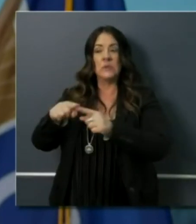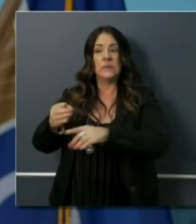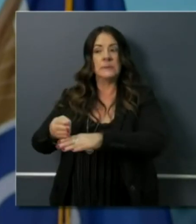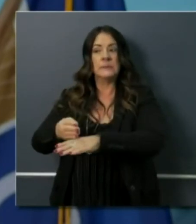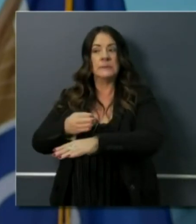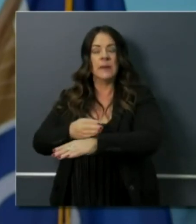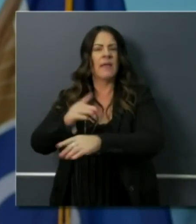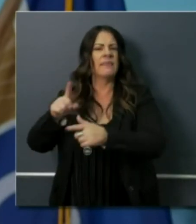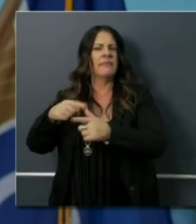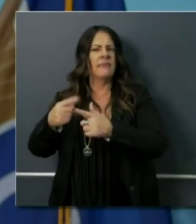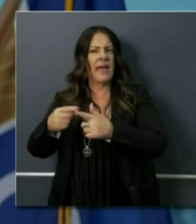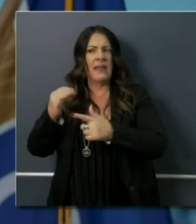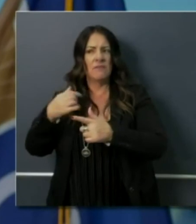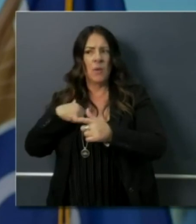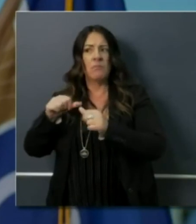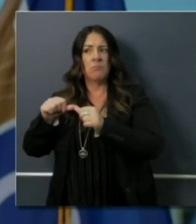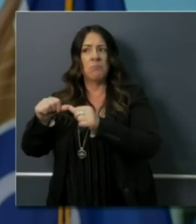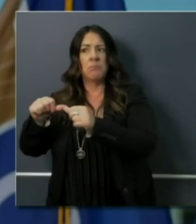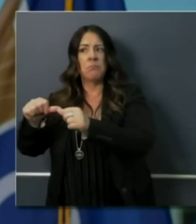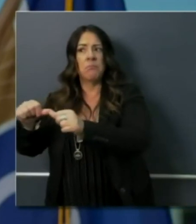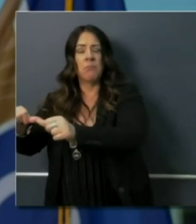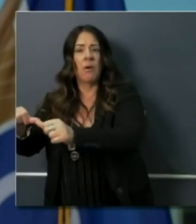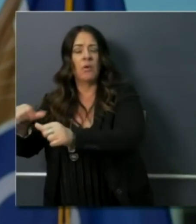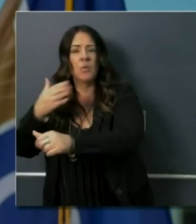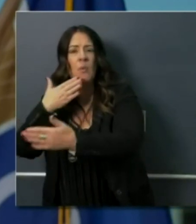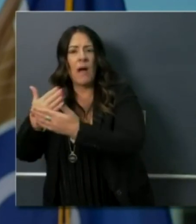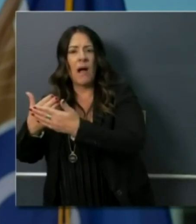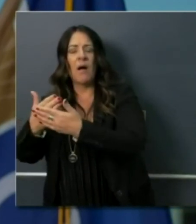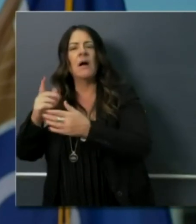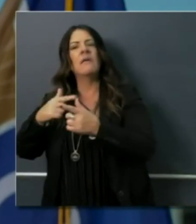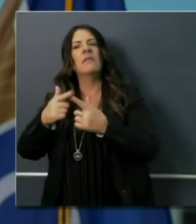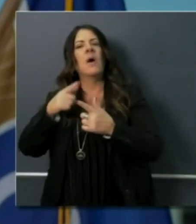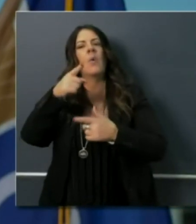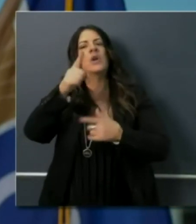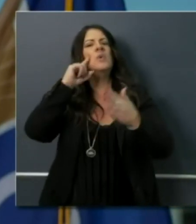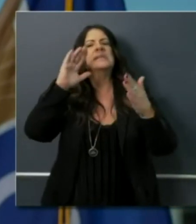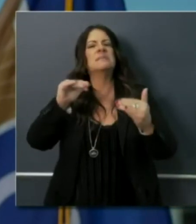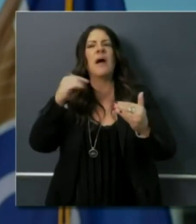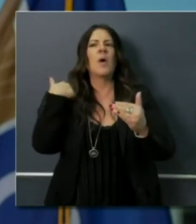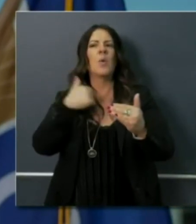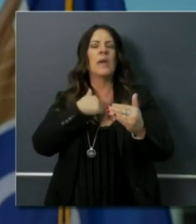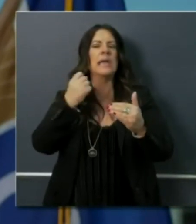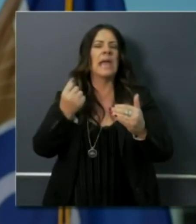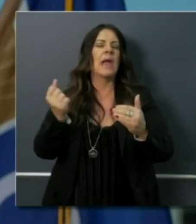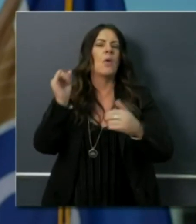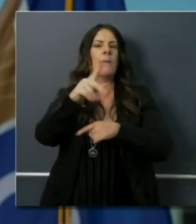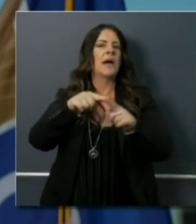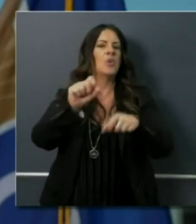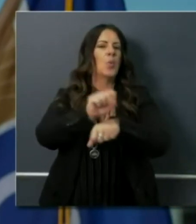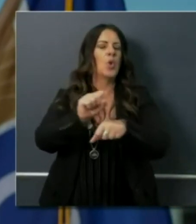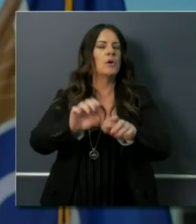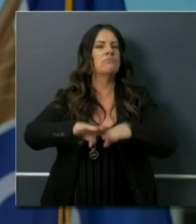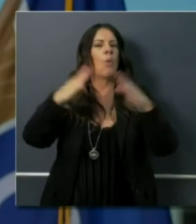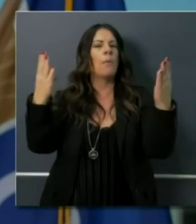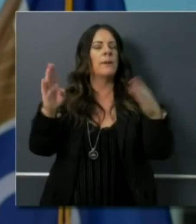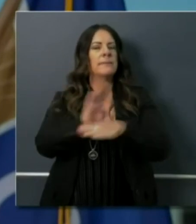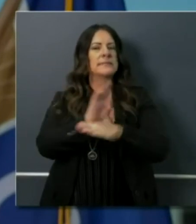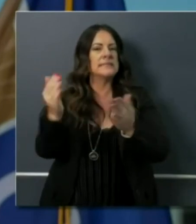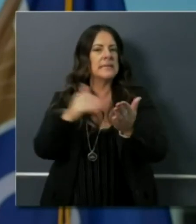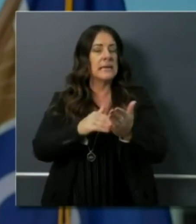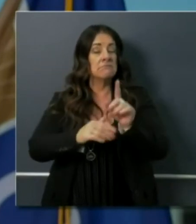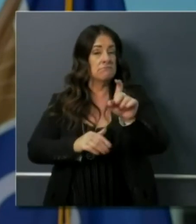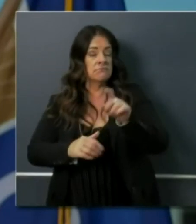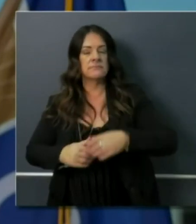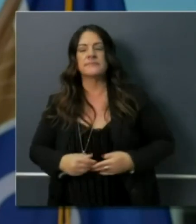planning begin for a gradual reopening of things? As I said in my opening comments, I anticipated that question, the latter part